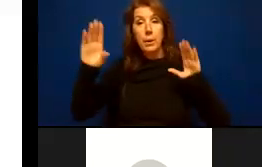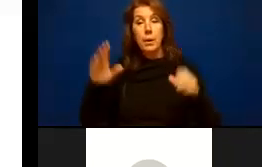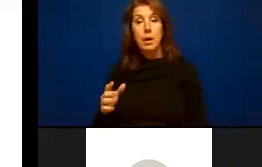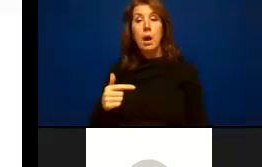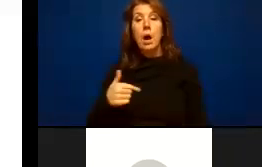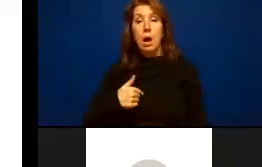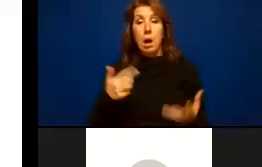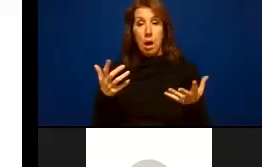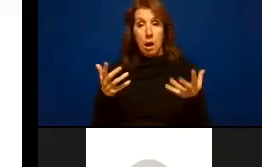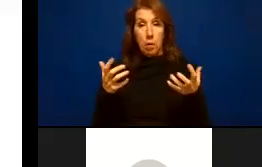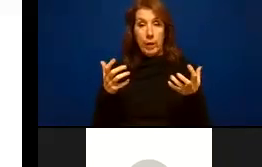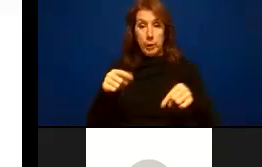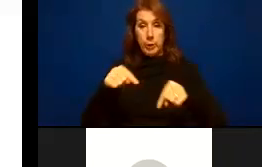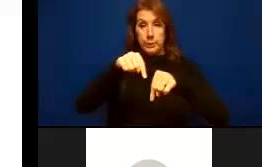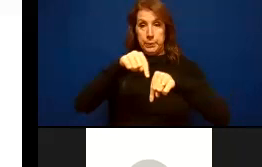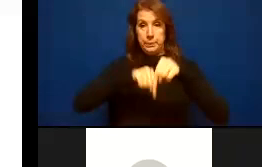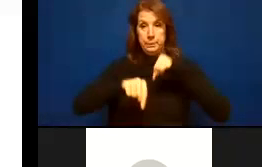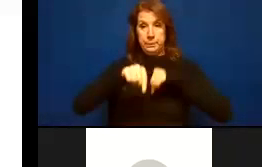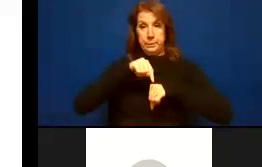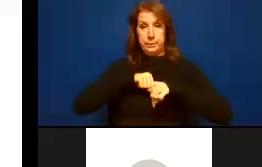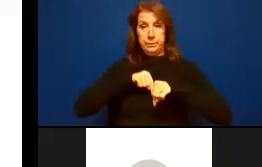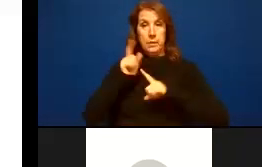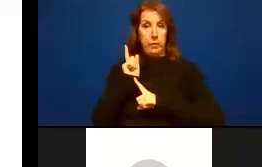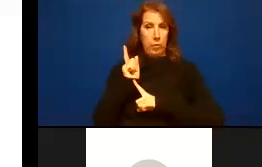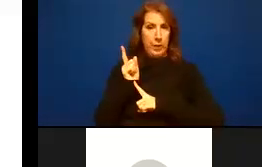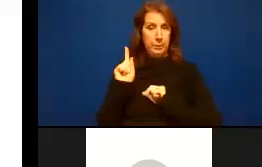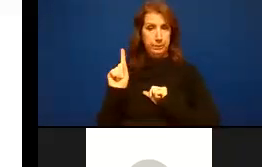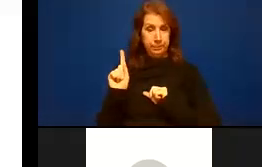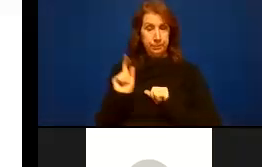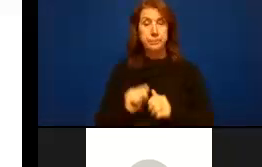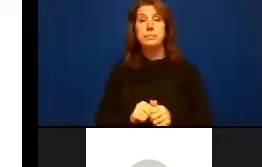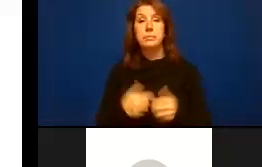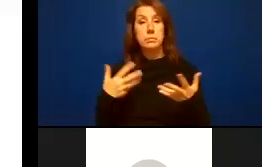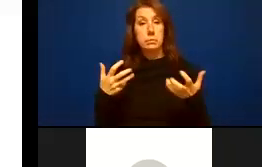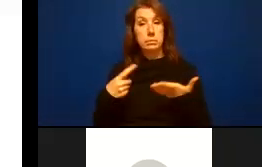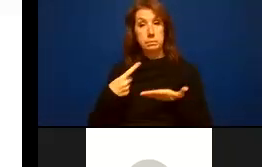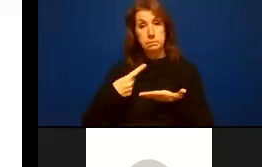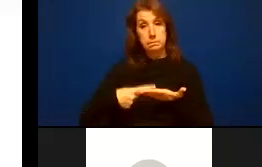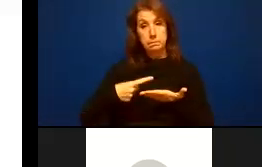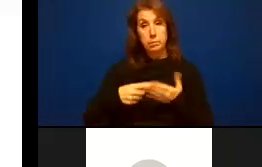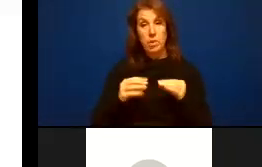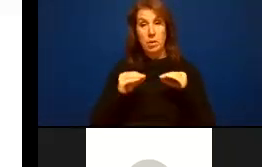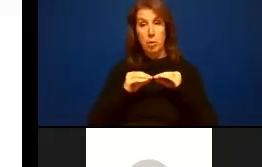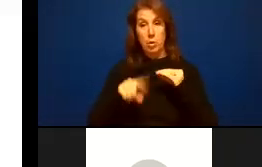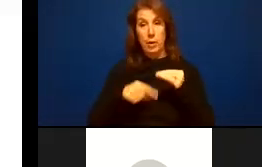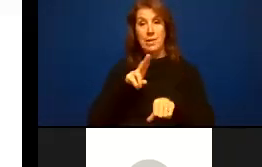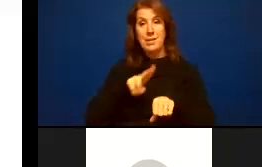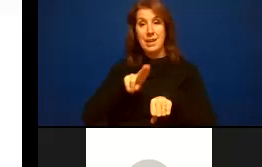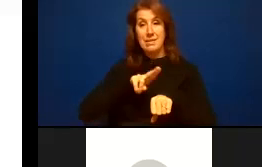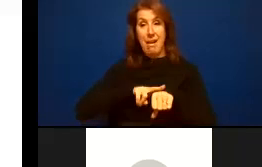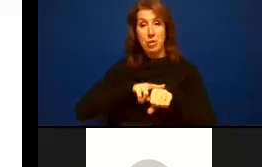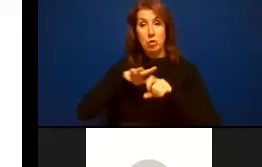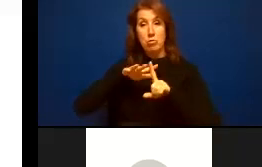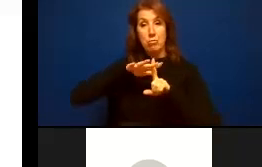just want to take a step back for a minute and talk a little bit more about sort of the national